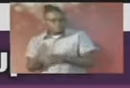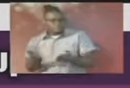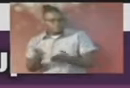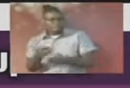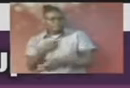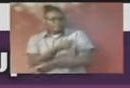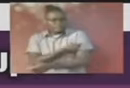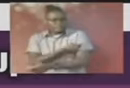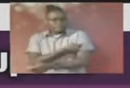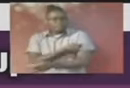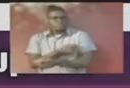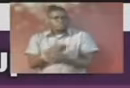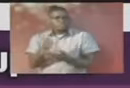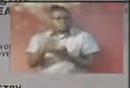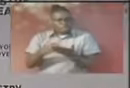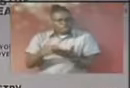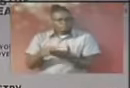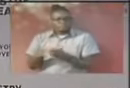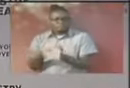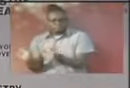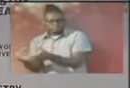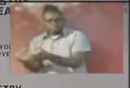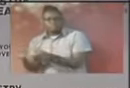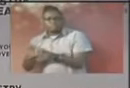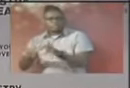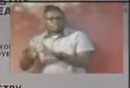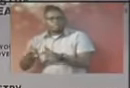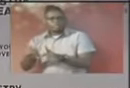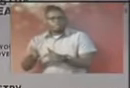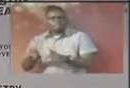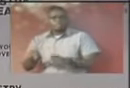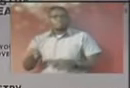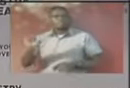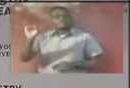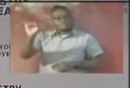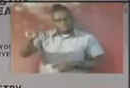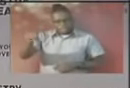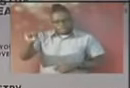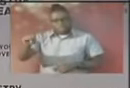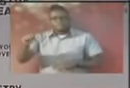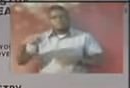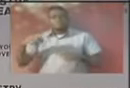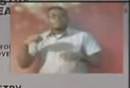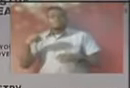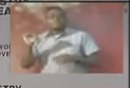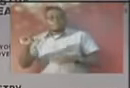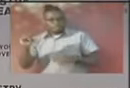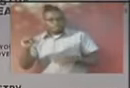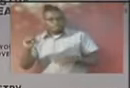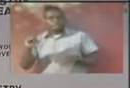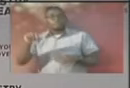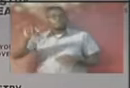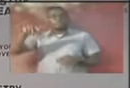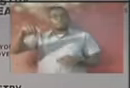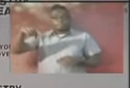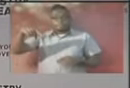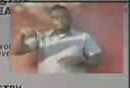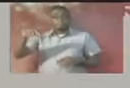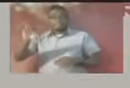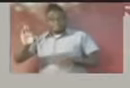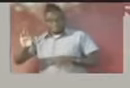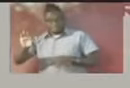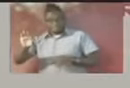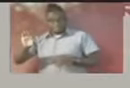Thank you. Okay, so yes, the Pfizer vaccine was gazetted in our local newspaper together